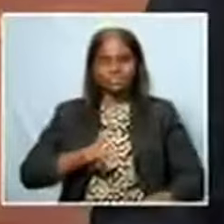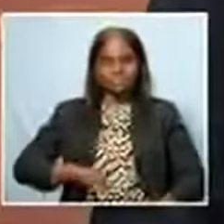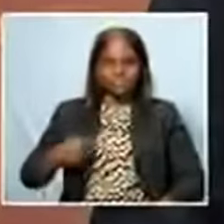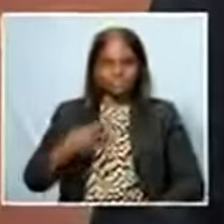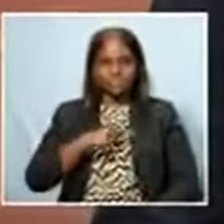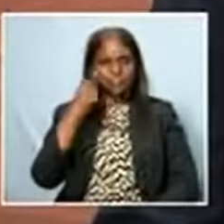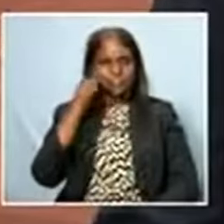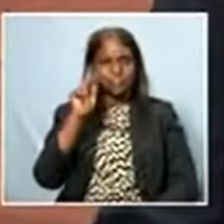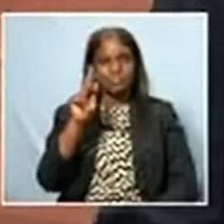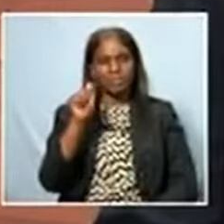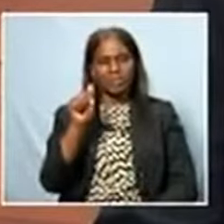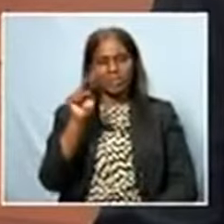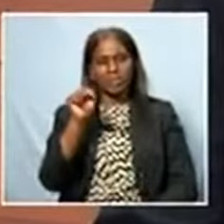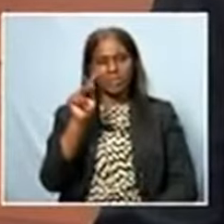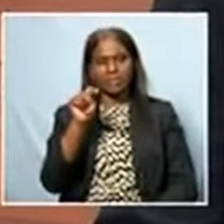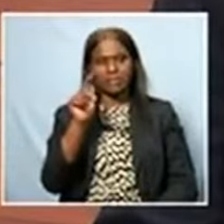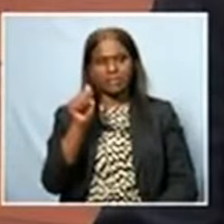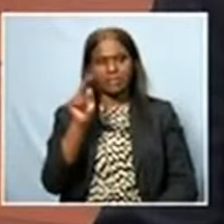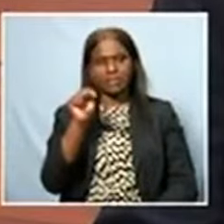Kantanishi.